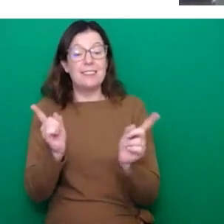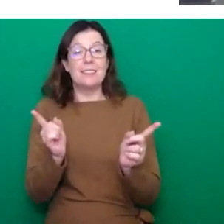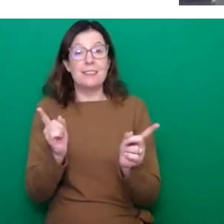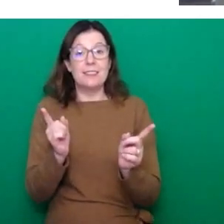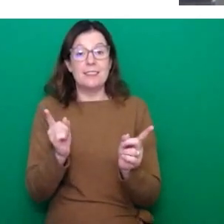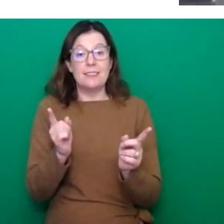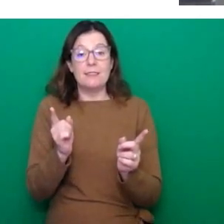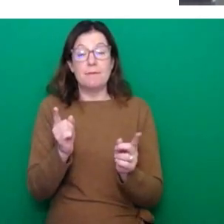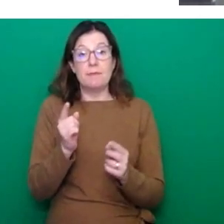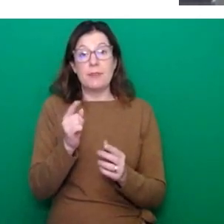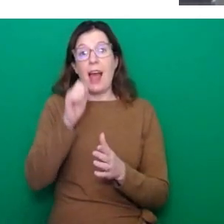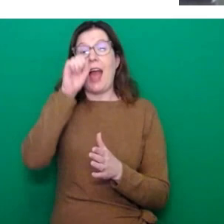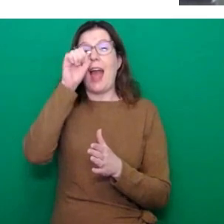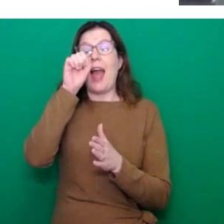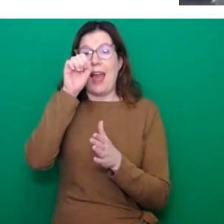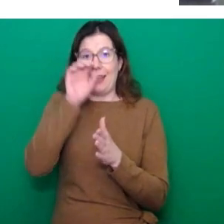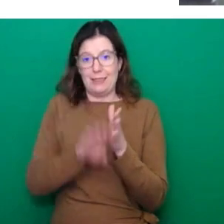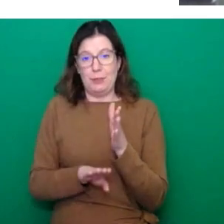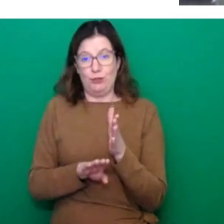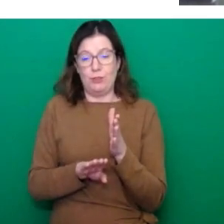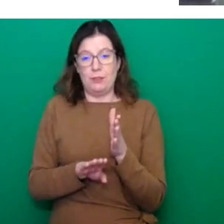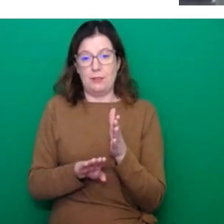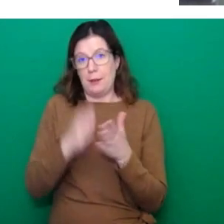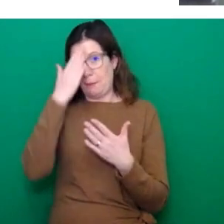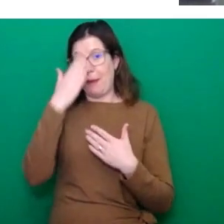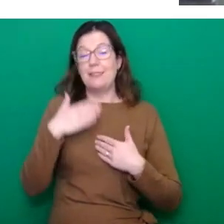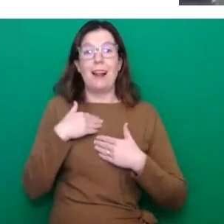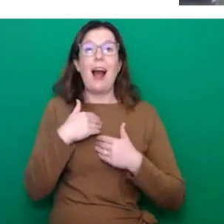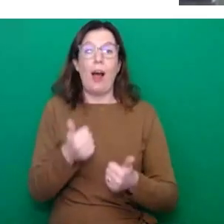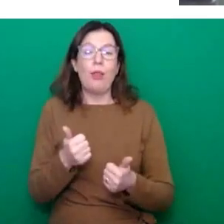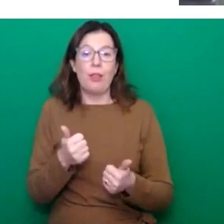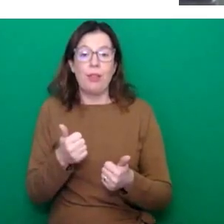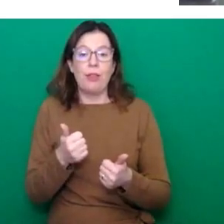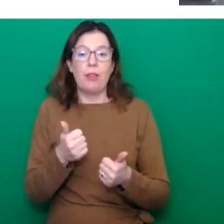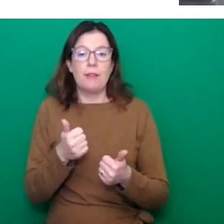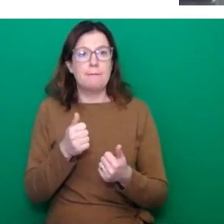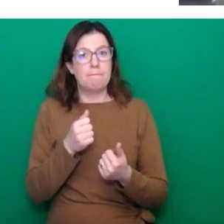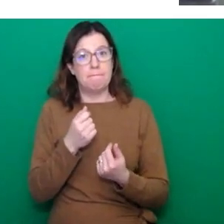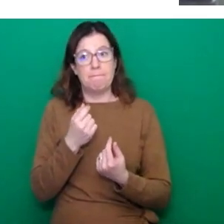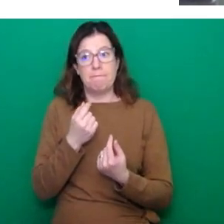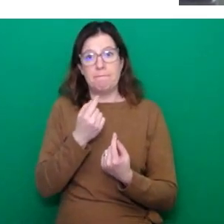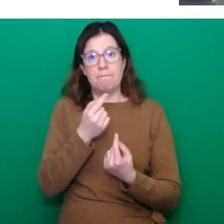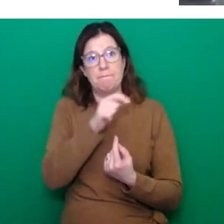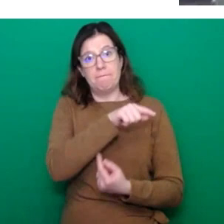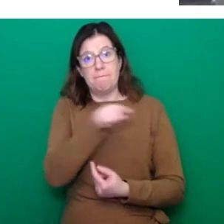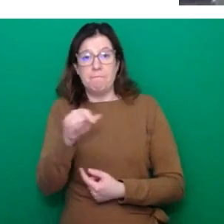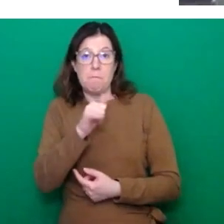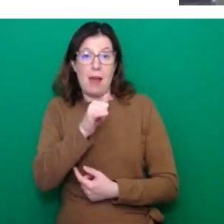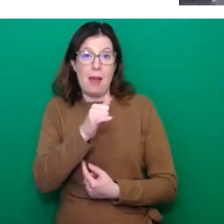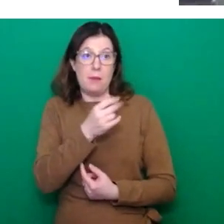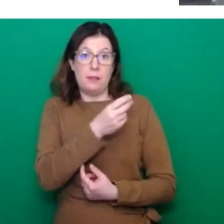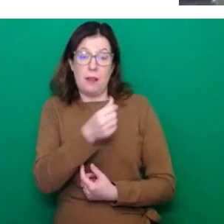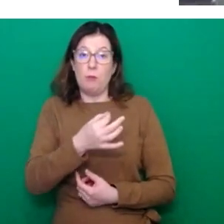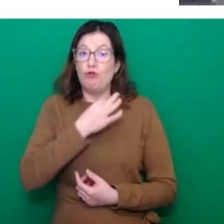some experience in mental health, or having dealt with people who are maybe at risk towards